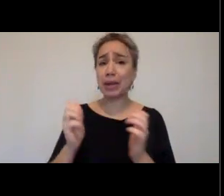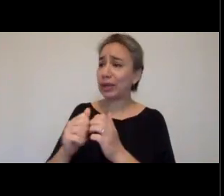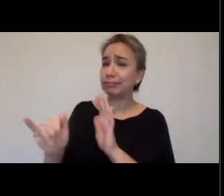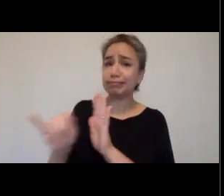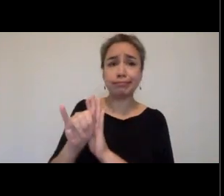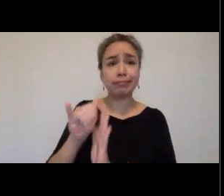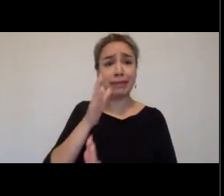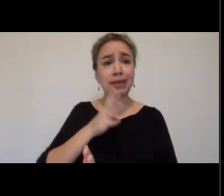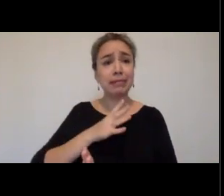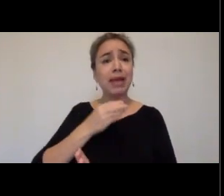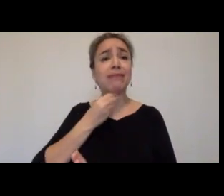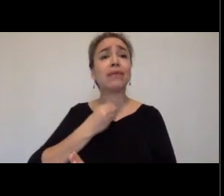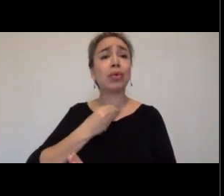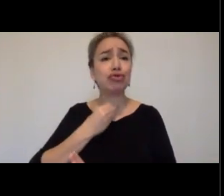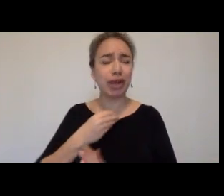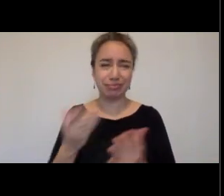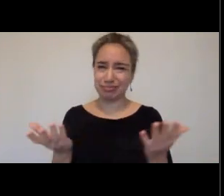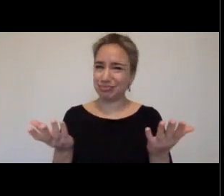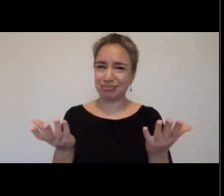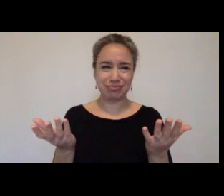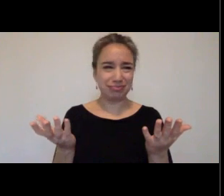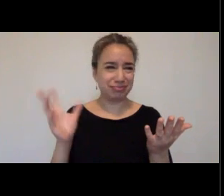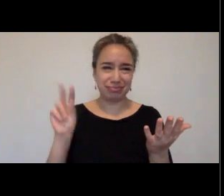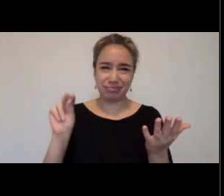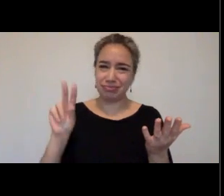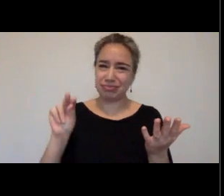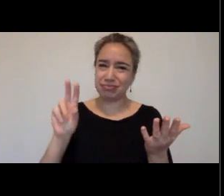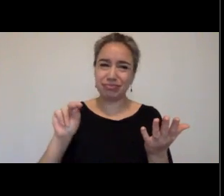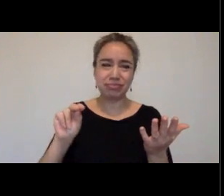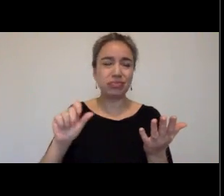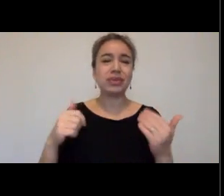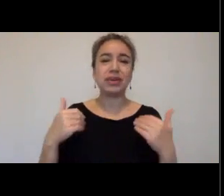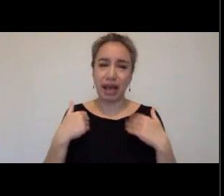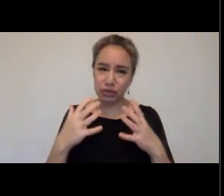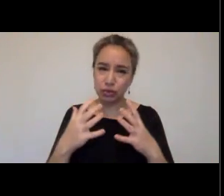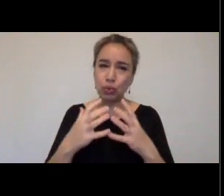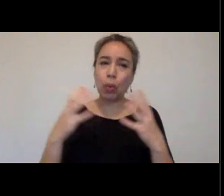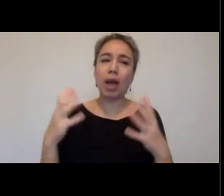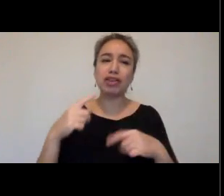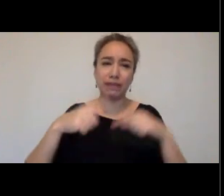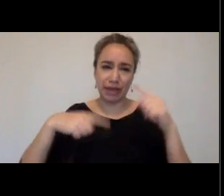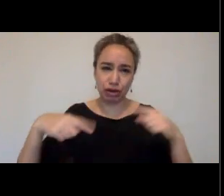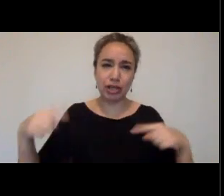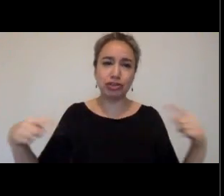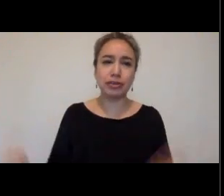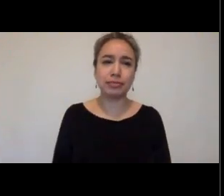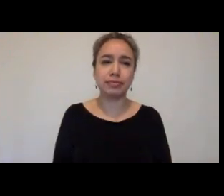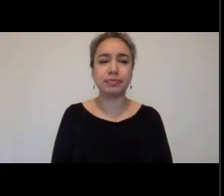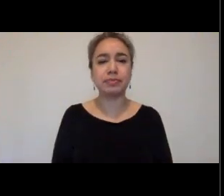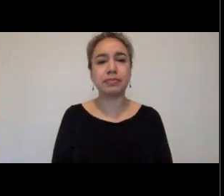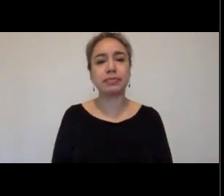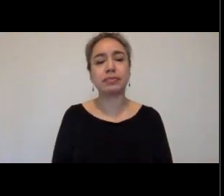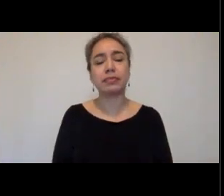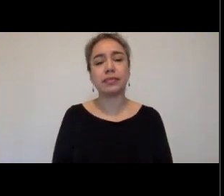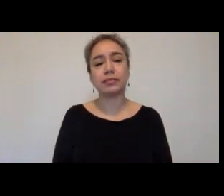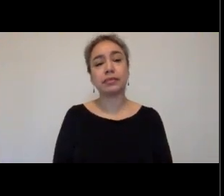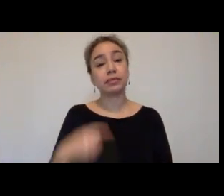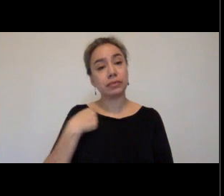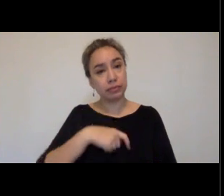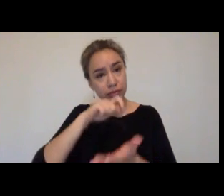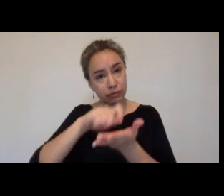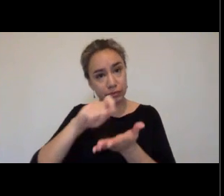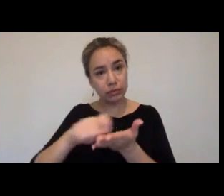vocal tract length. And that's just not the case. There's a lot of variation. So we wrote up new lecture